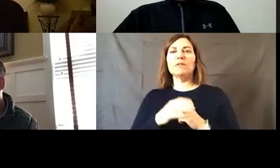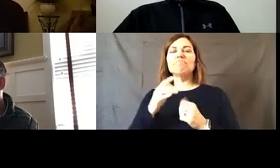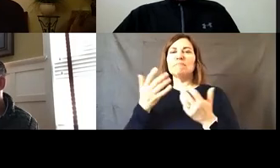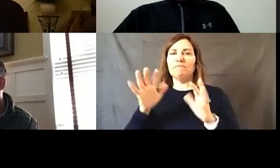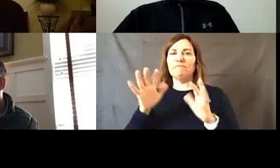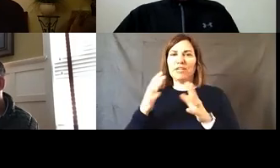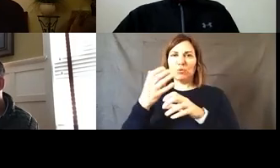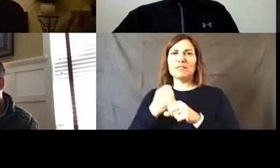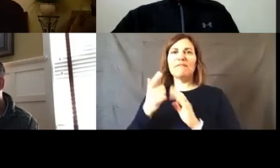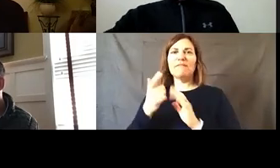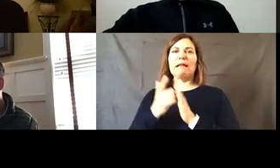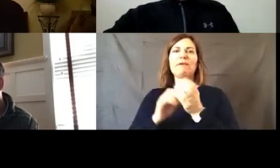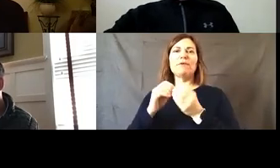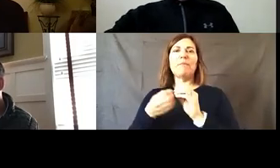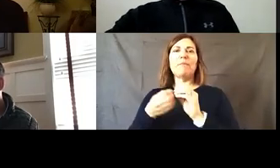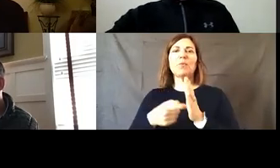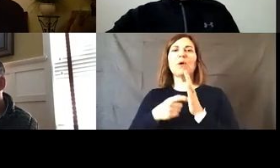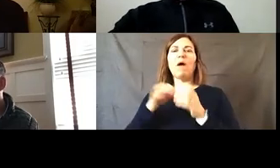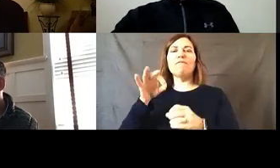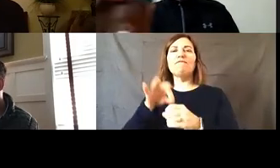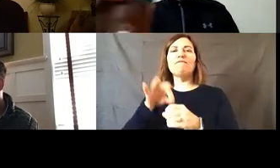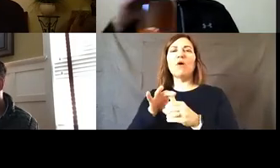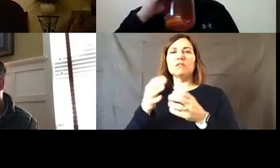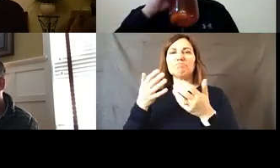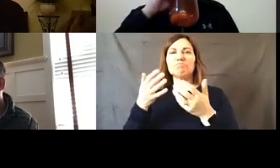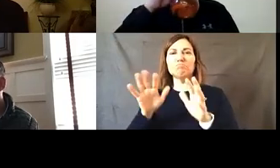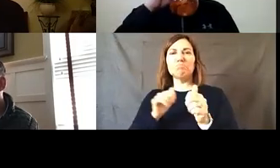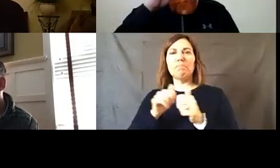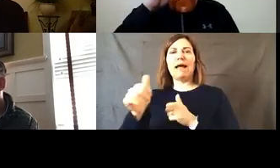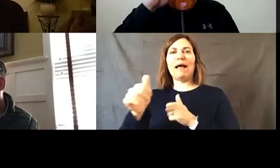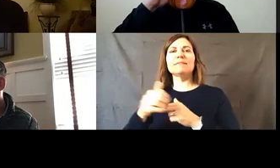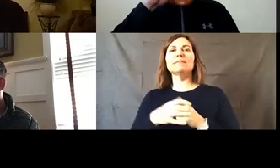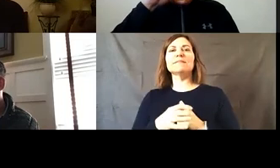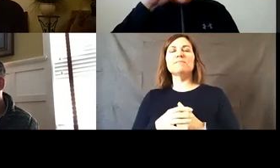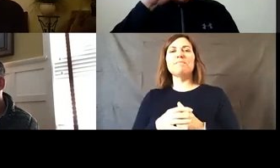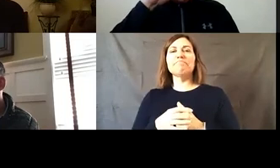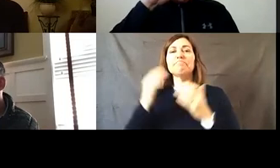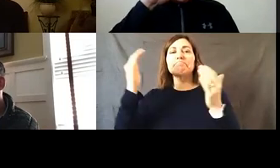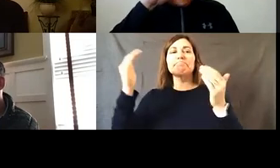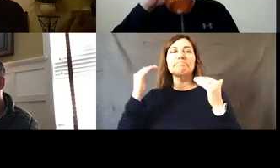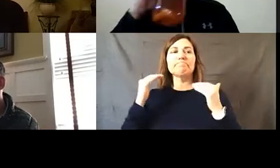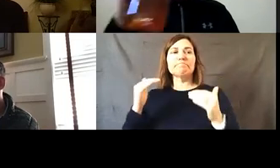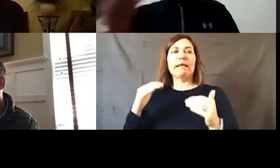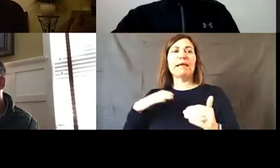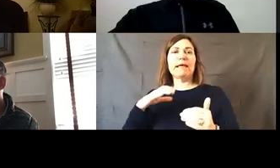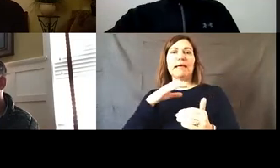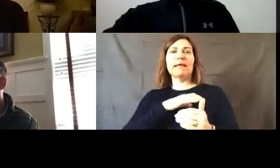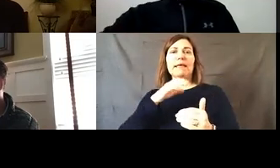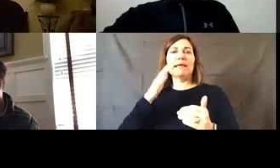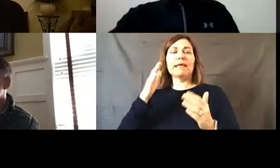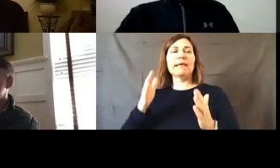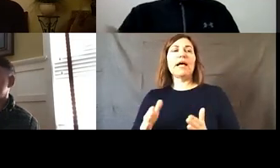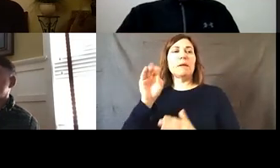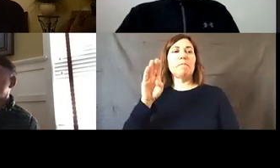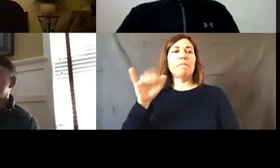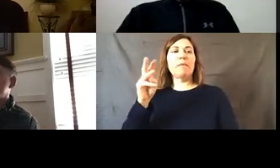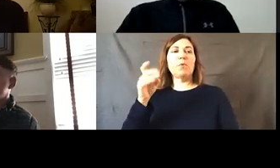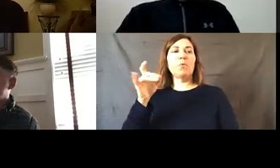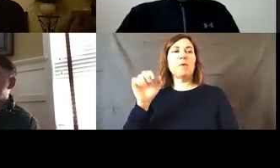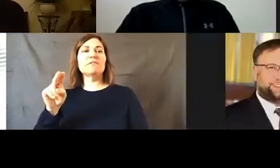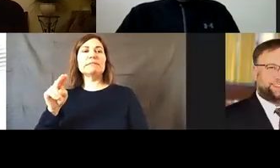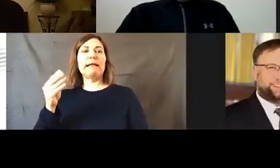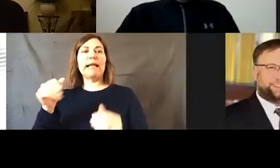required number of votes is finally passed. That takes us to Councilman Bobby Wilson, Committee on Land Use and Economic Development.